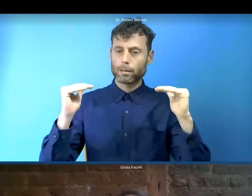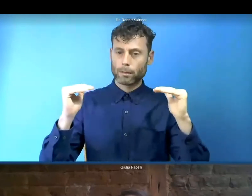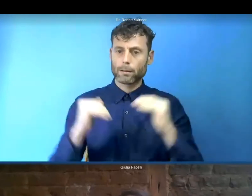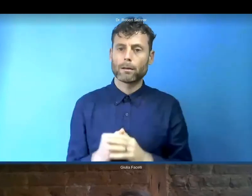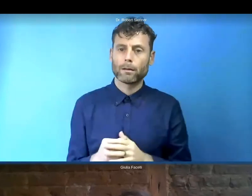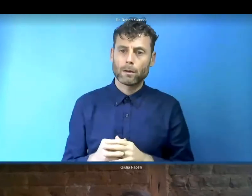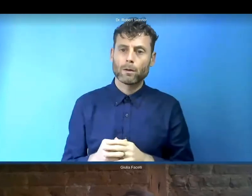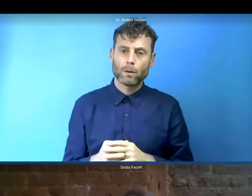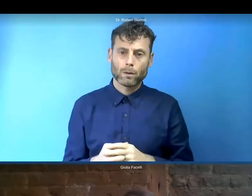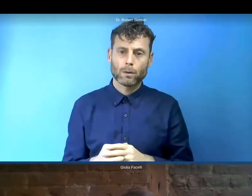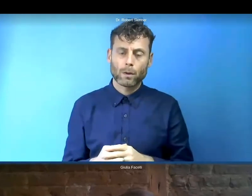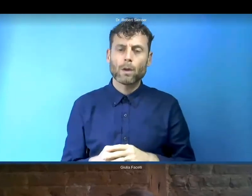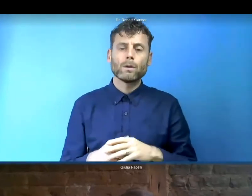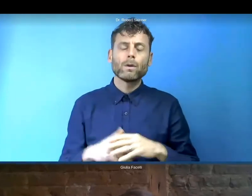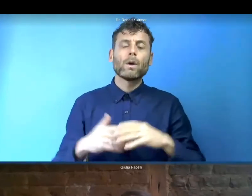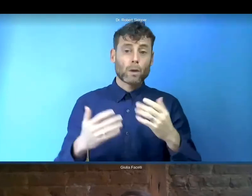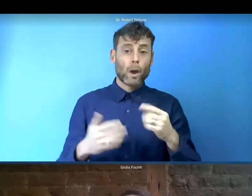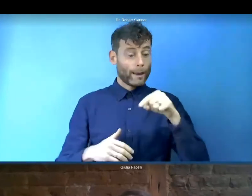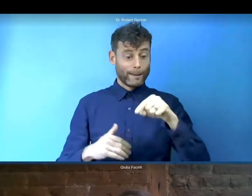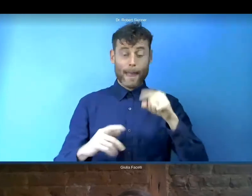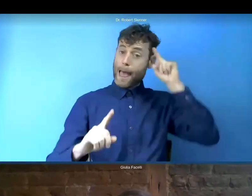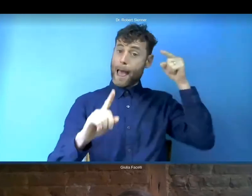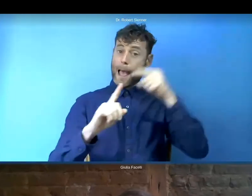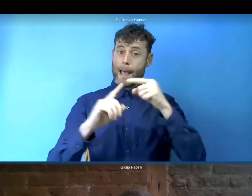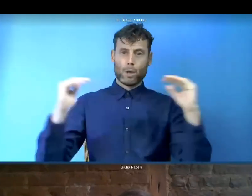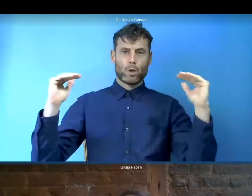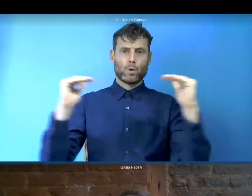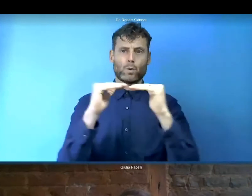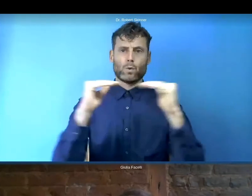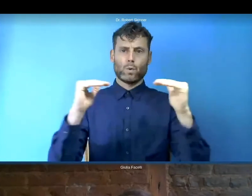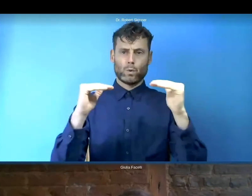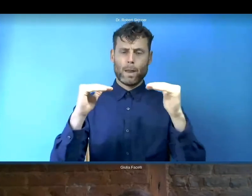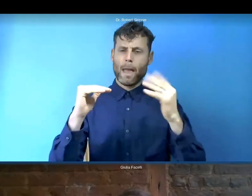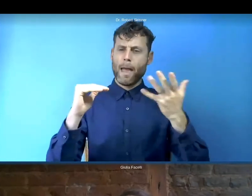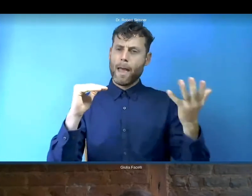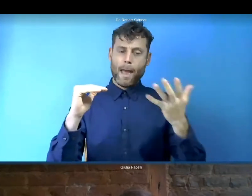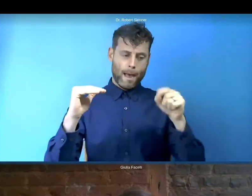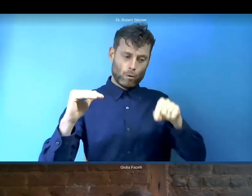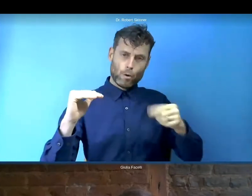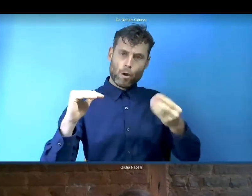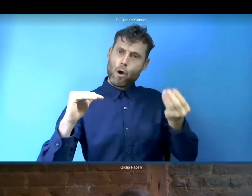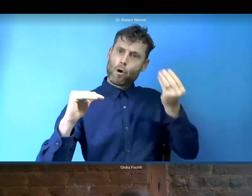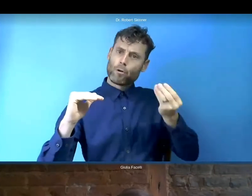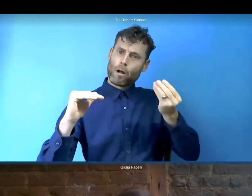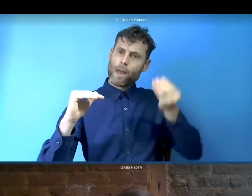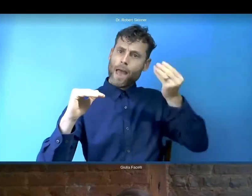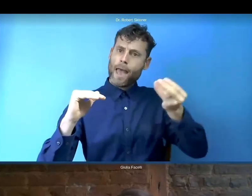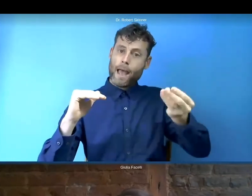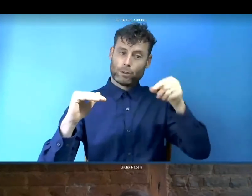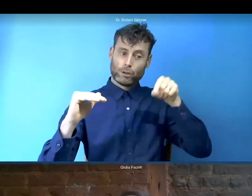contribution, and impact of heritage into all of this? Because we know that heritage is very often located within urban areas, but not